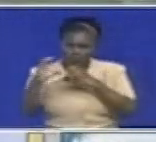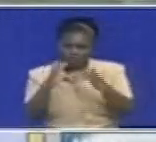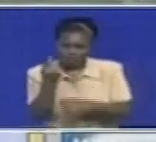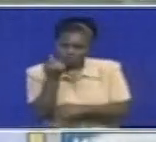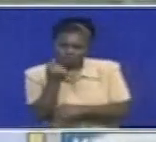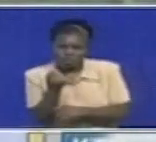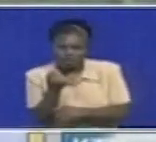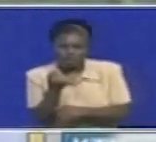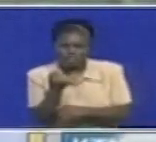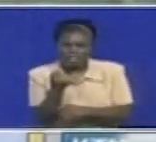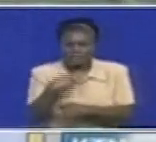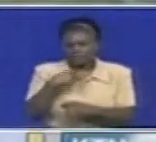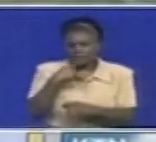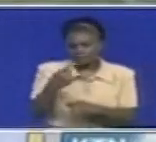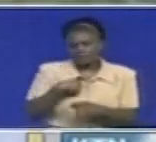ensued.